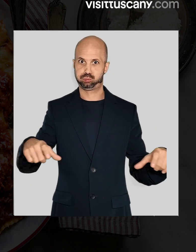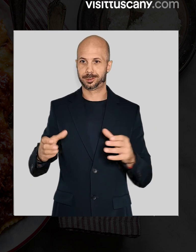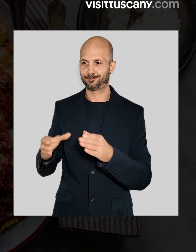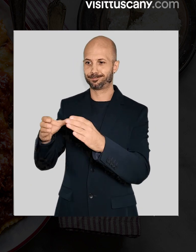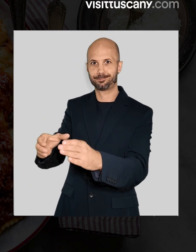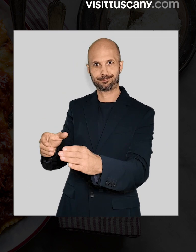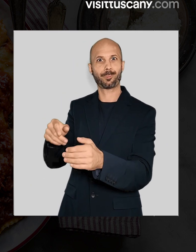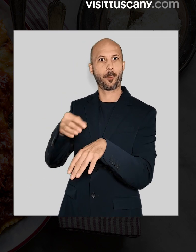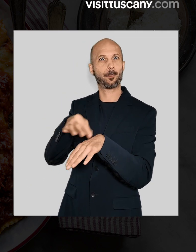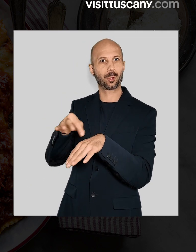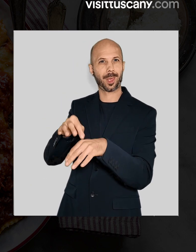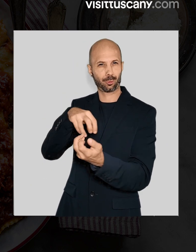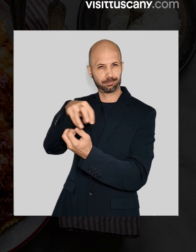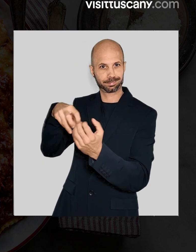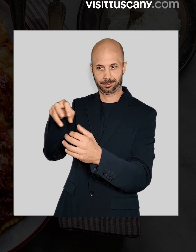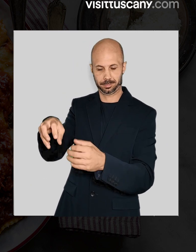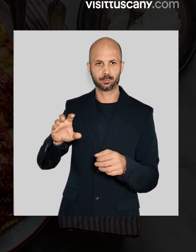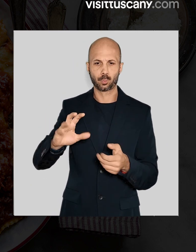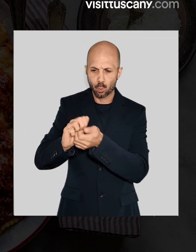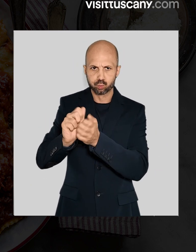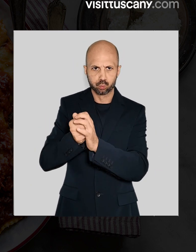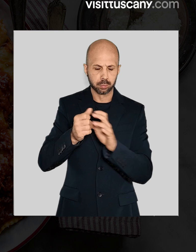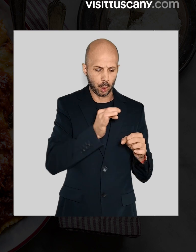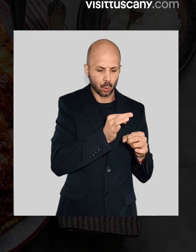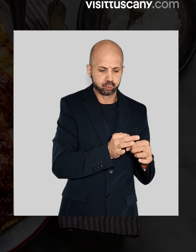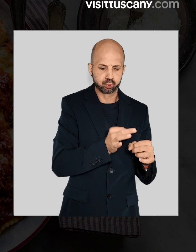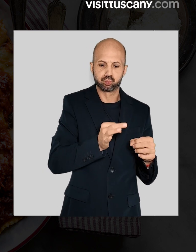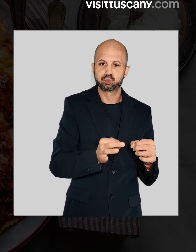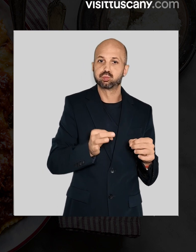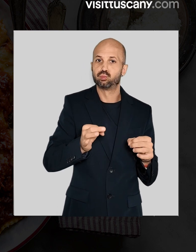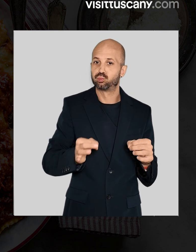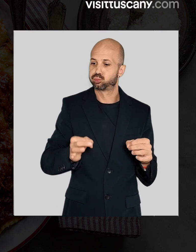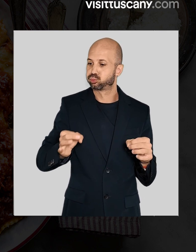Then fold the top part of the pasta sheet onto the bottom part.